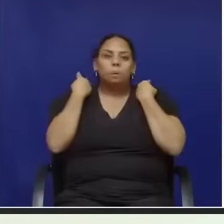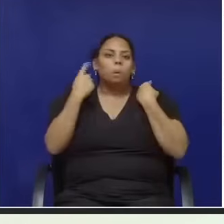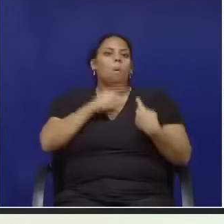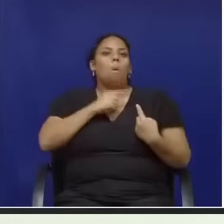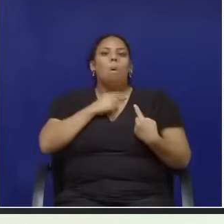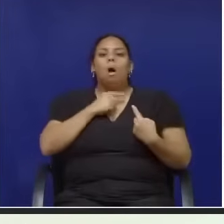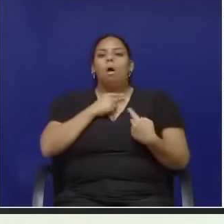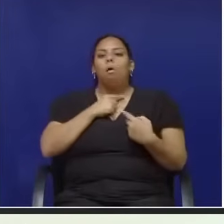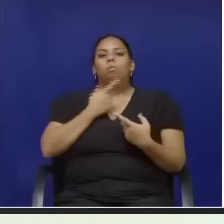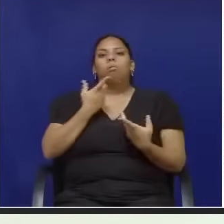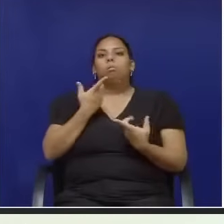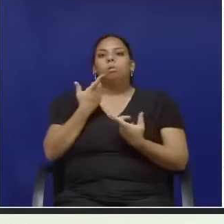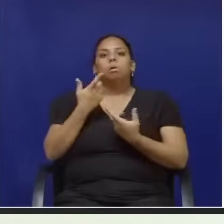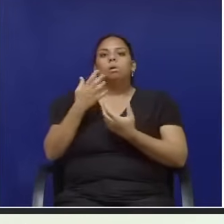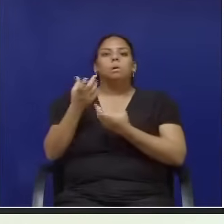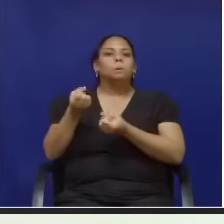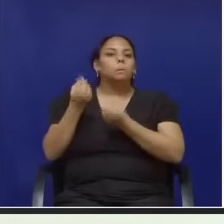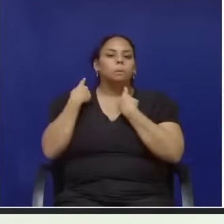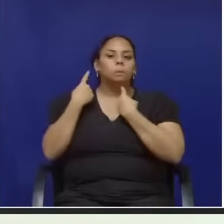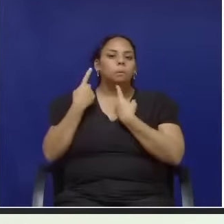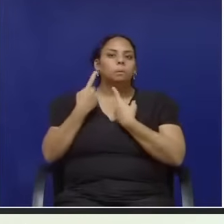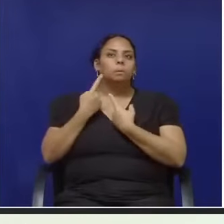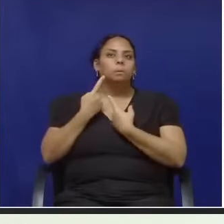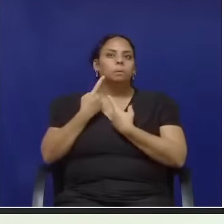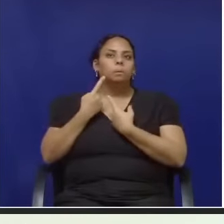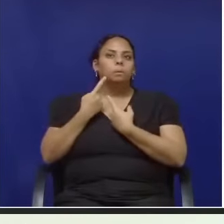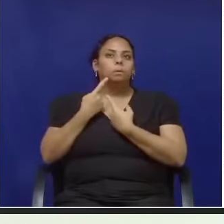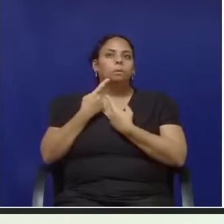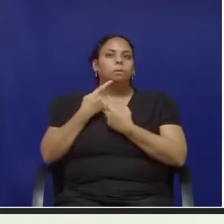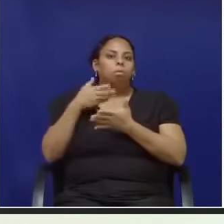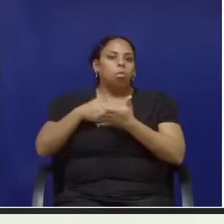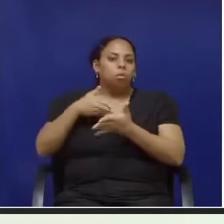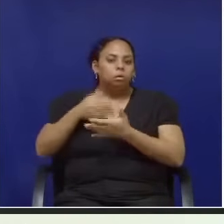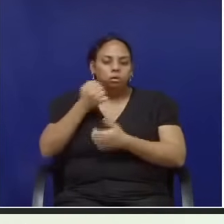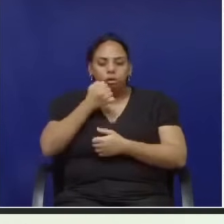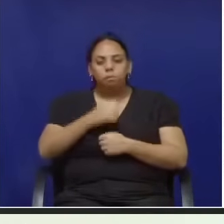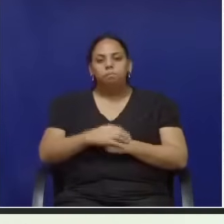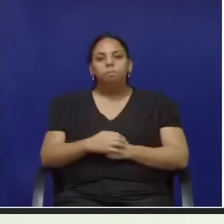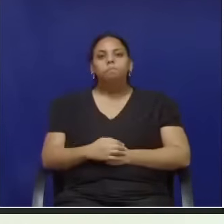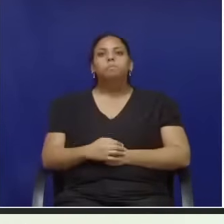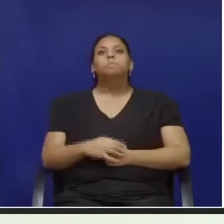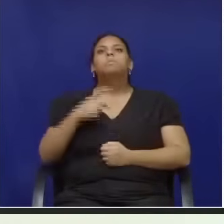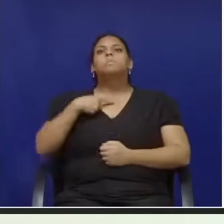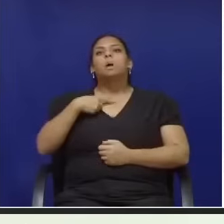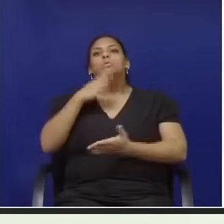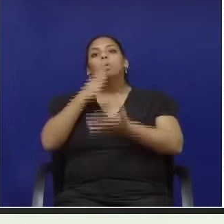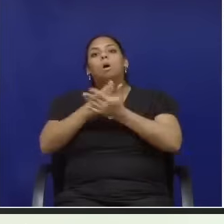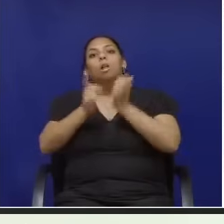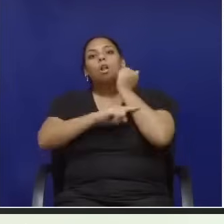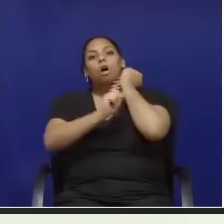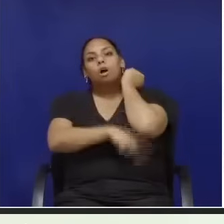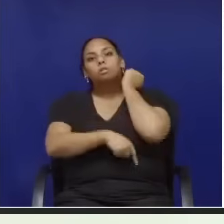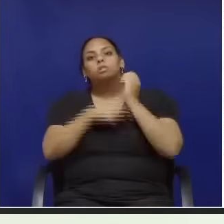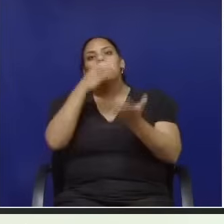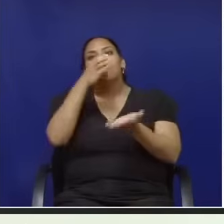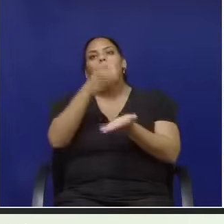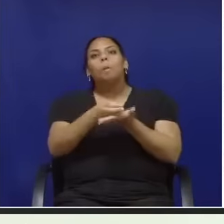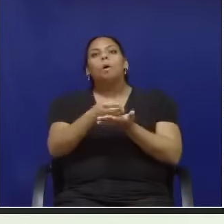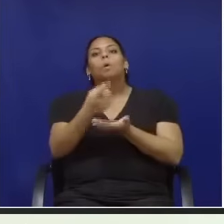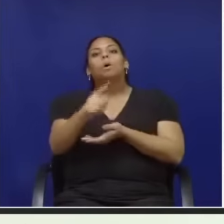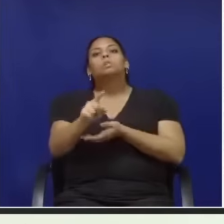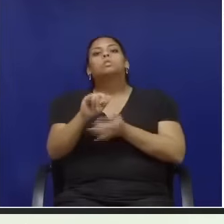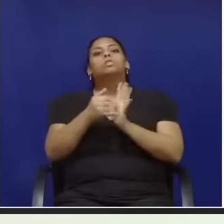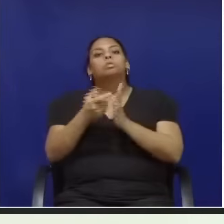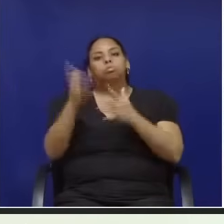Honorable Deputy Minister, I'm sure it was just a comment to congratulate the big